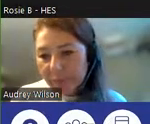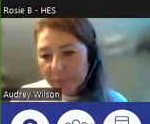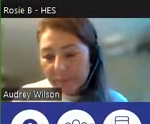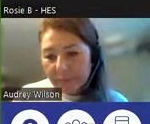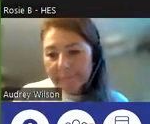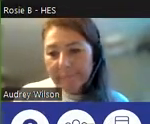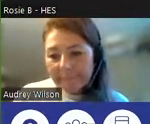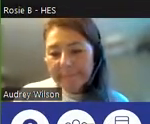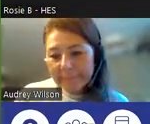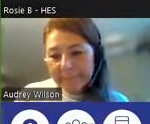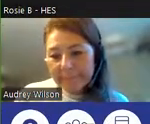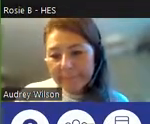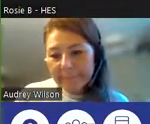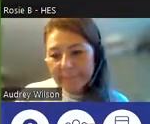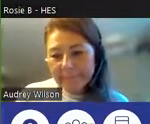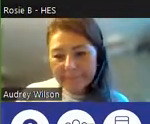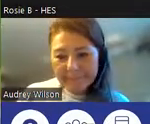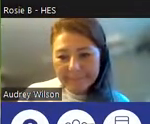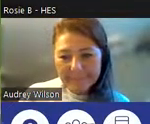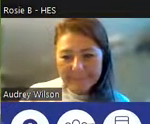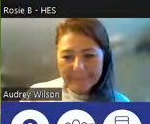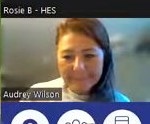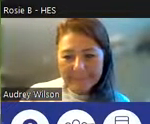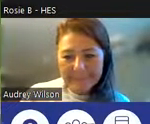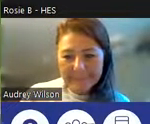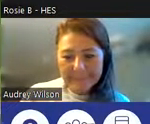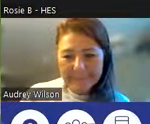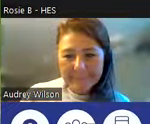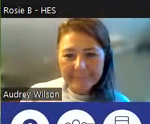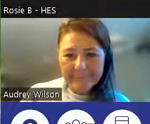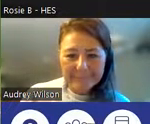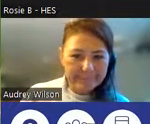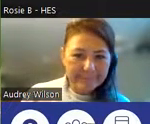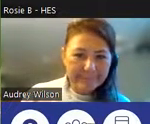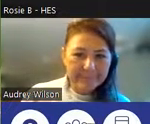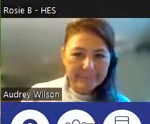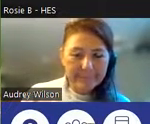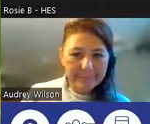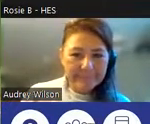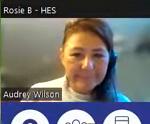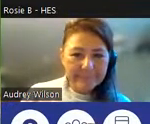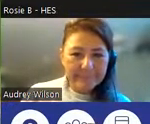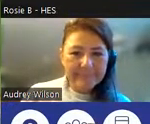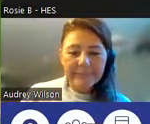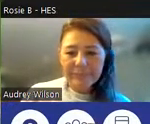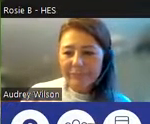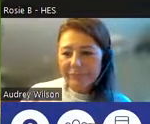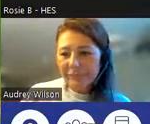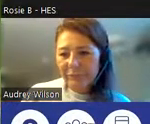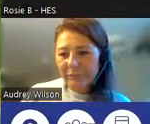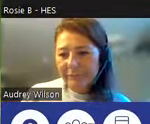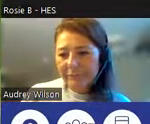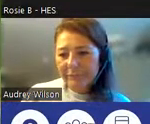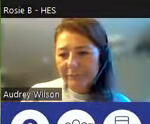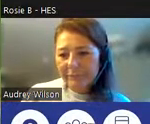first slide, I'll try and whiz through some of them that are more kind of funding related and get on to, I mean, Laura's covered